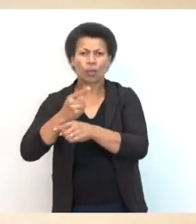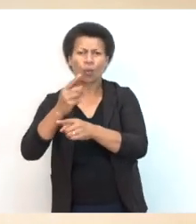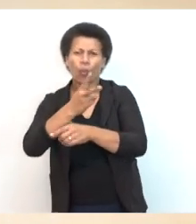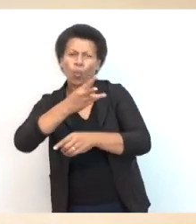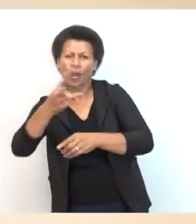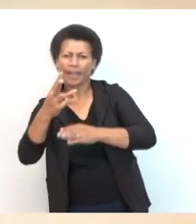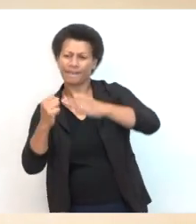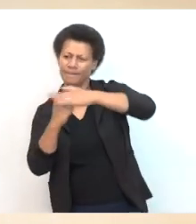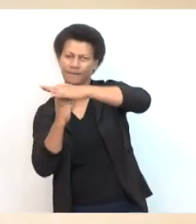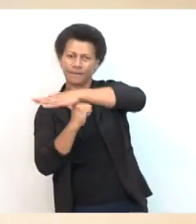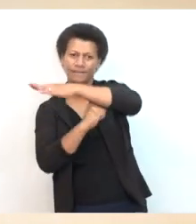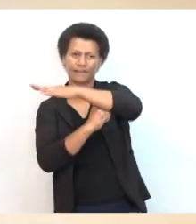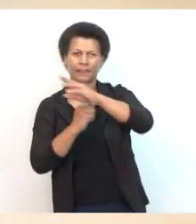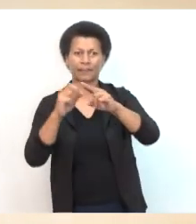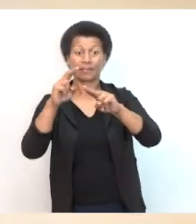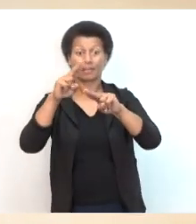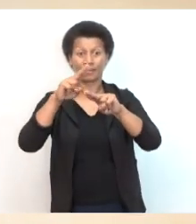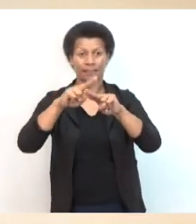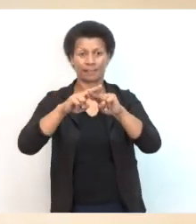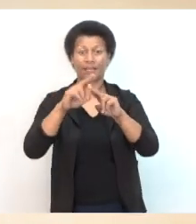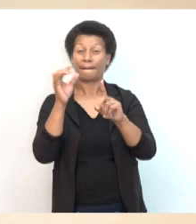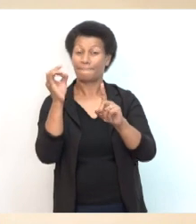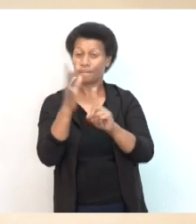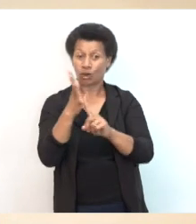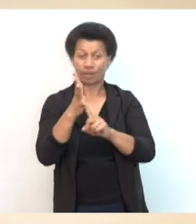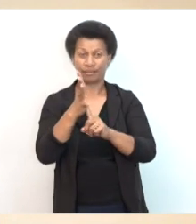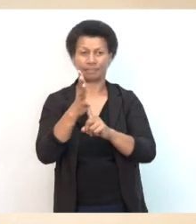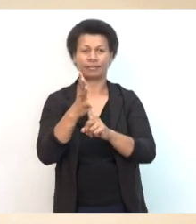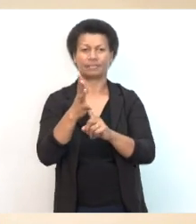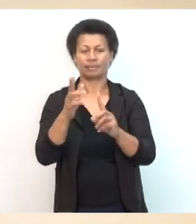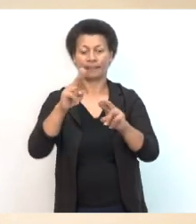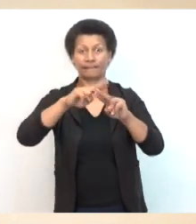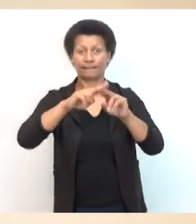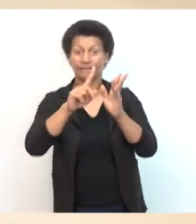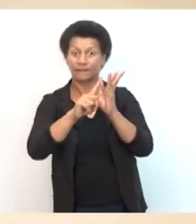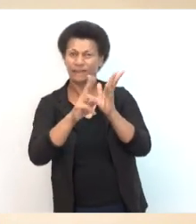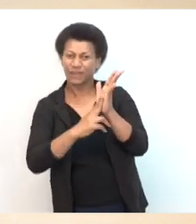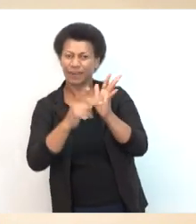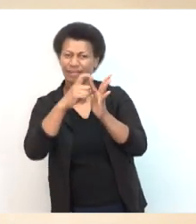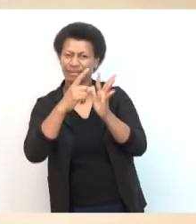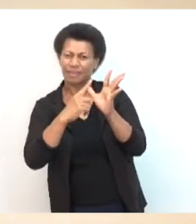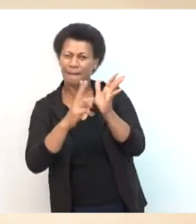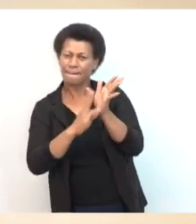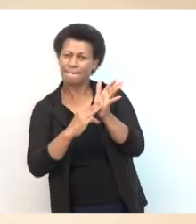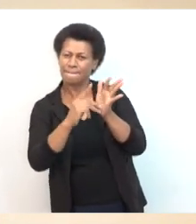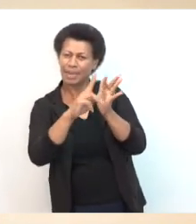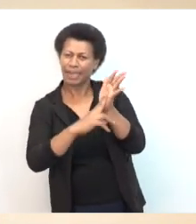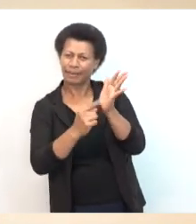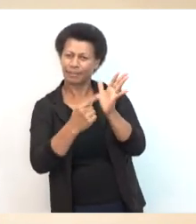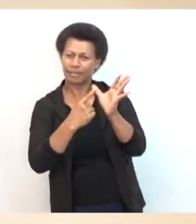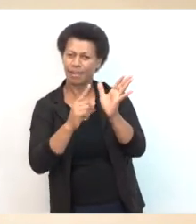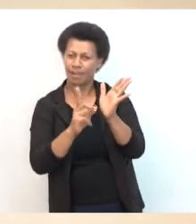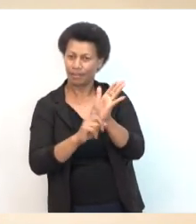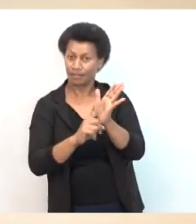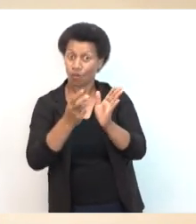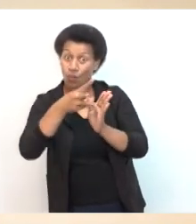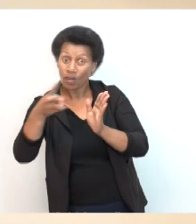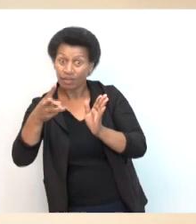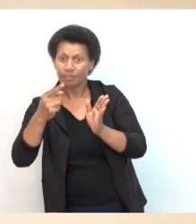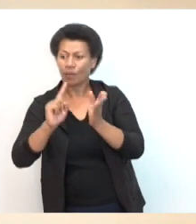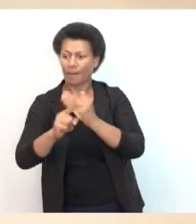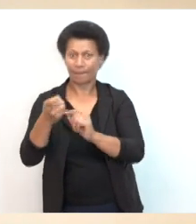worth noting that there are a number of fundamental breaches of the Constitution under the FFP regime, which Mr. Qayyum chose to conveniently